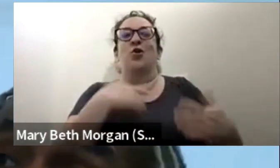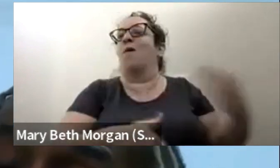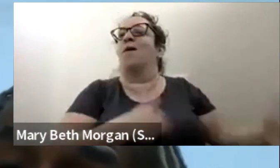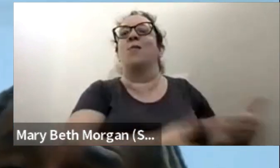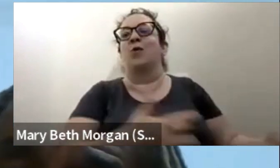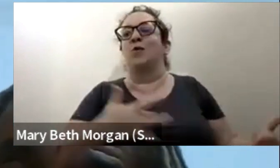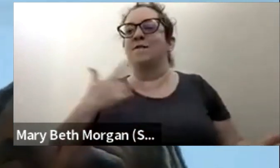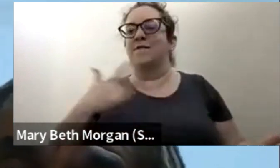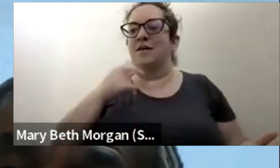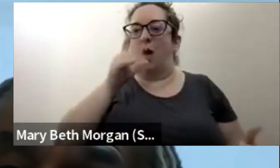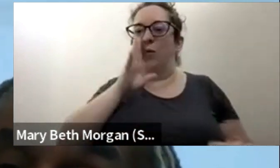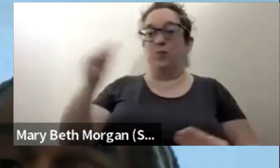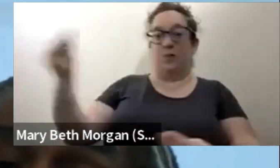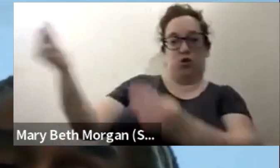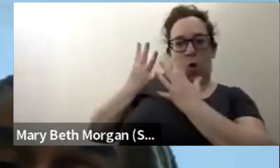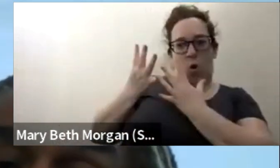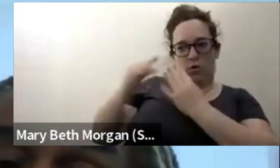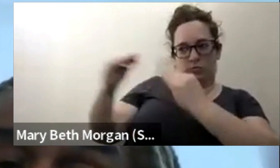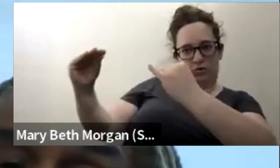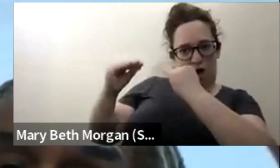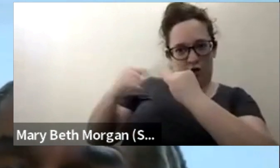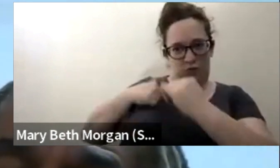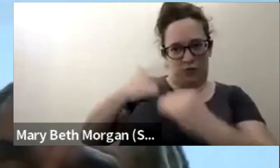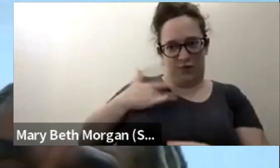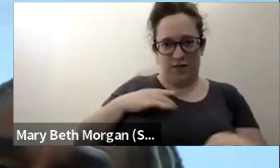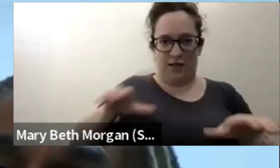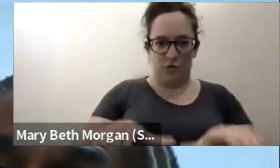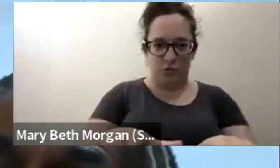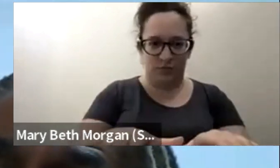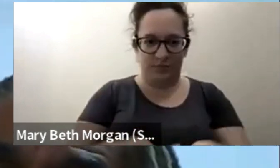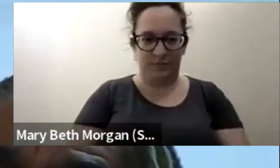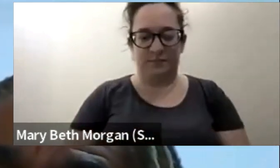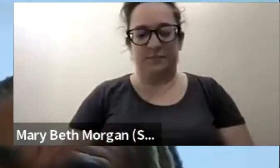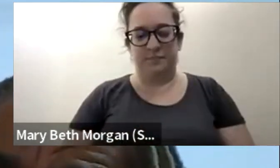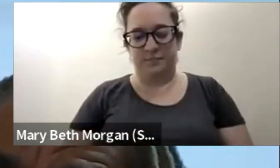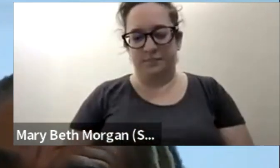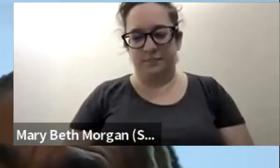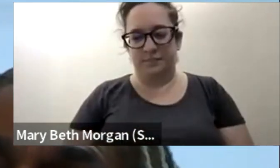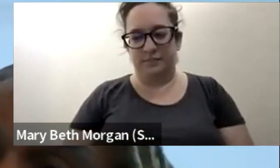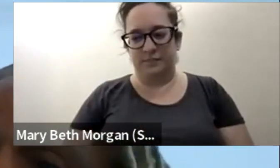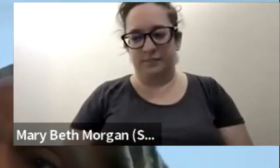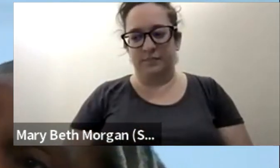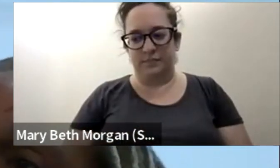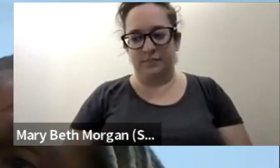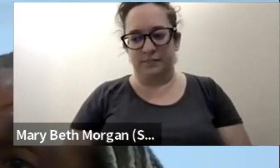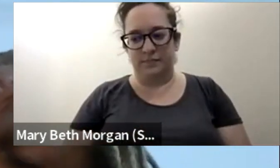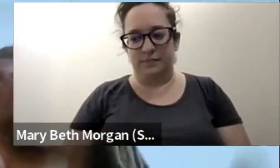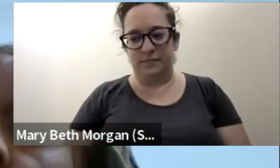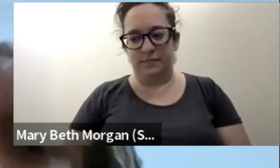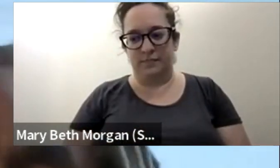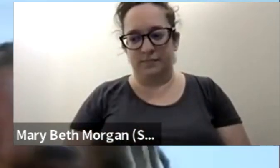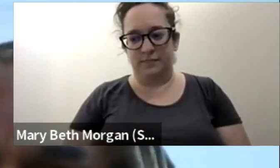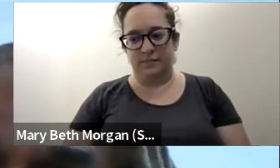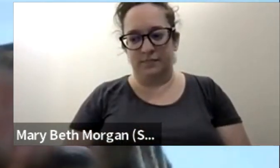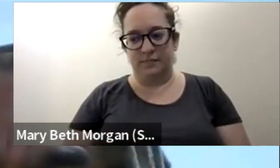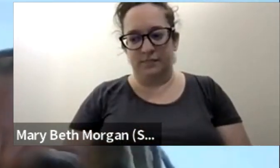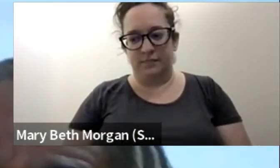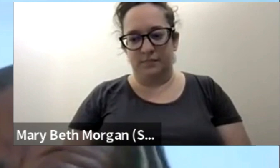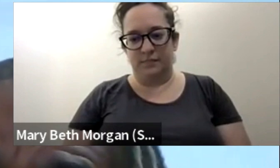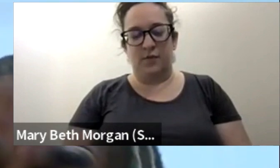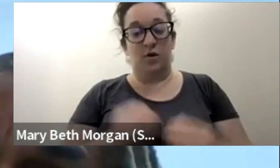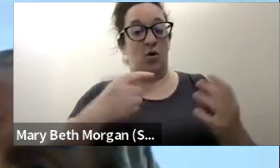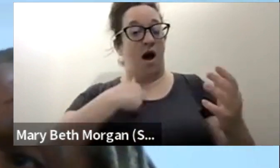where there was a lot of going around the world and quote unquote civilizing other nations, and conquering